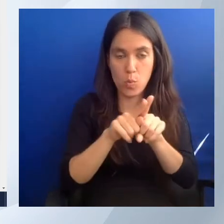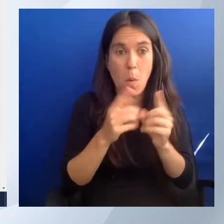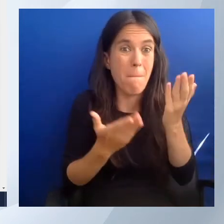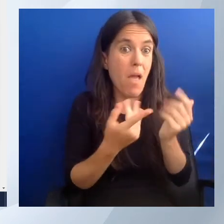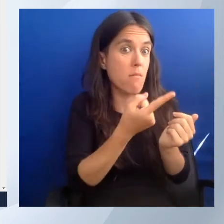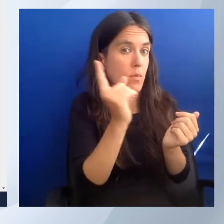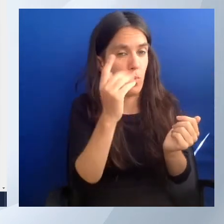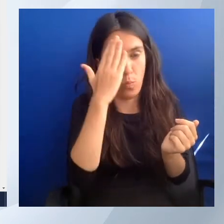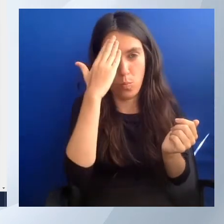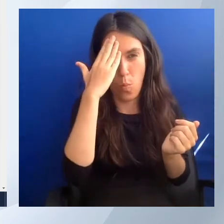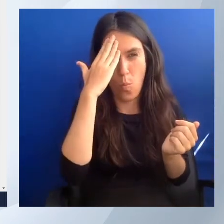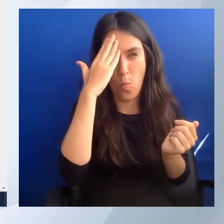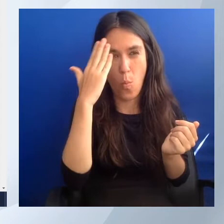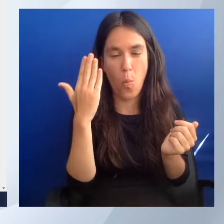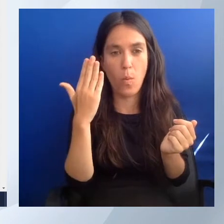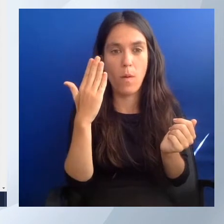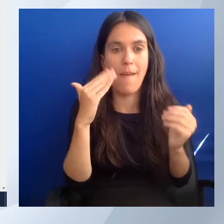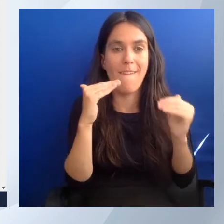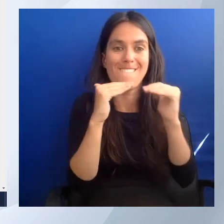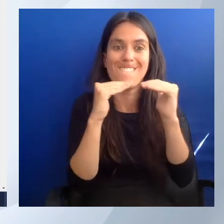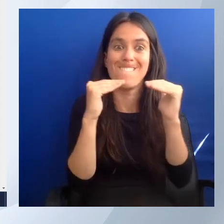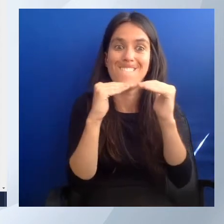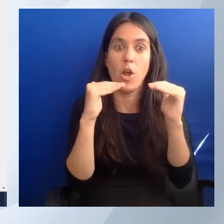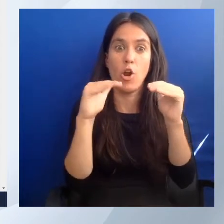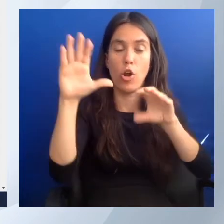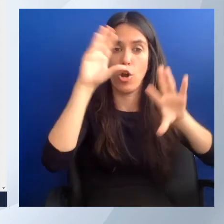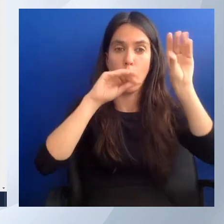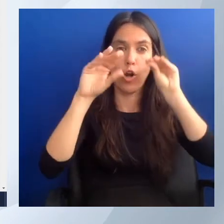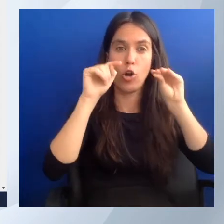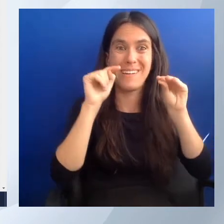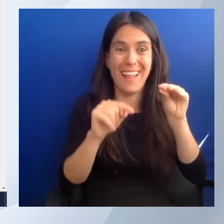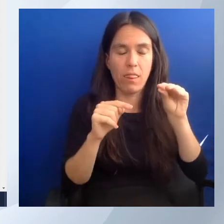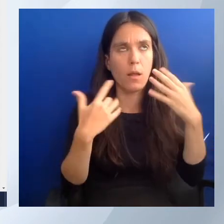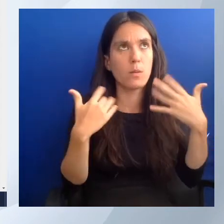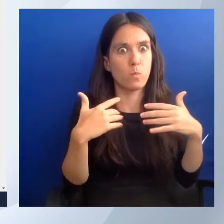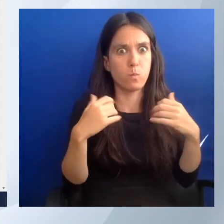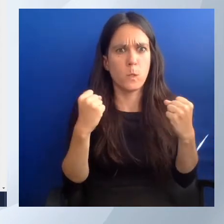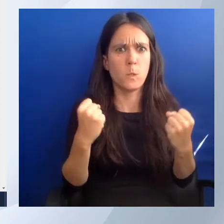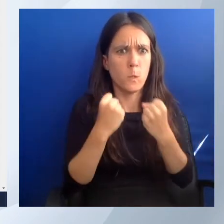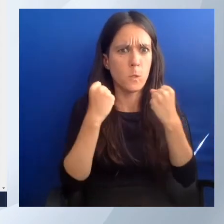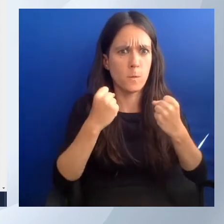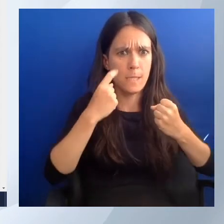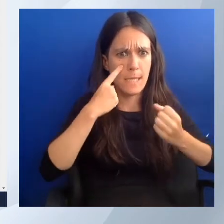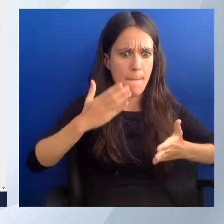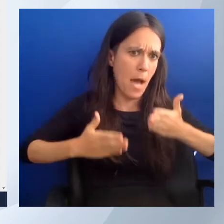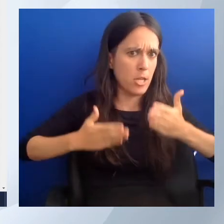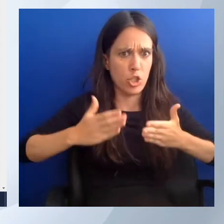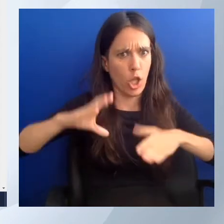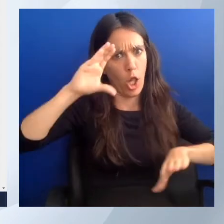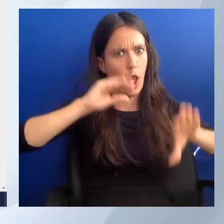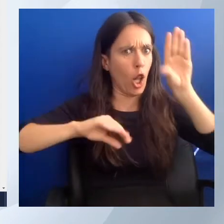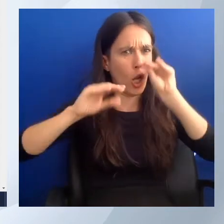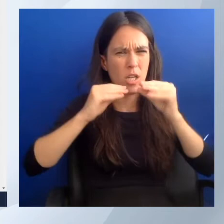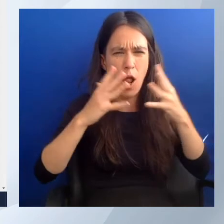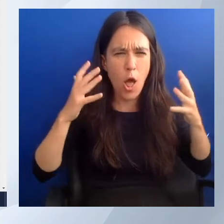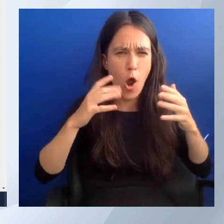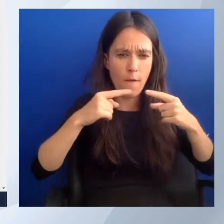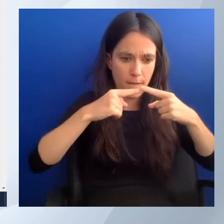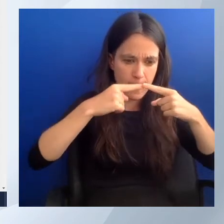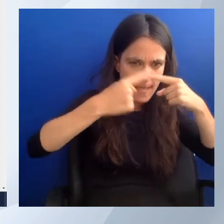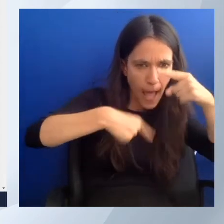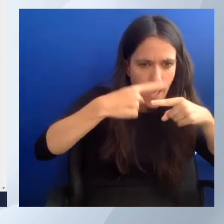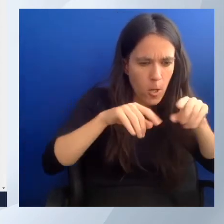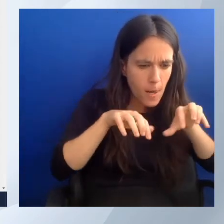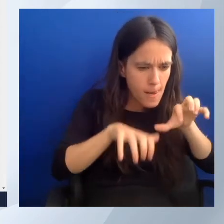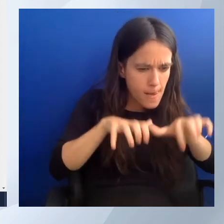know, fair learning is a very intensive way of building a machine learning model. It takes a lot of compute cycles to train a model. It can take